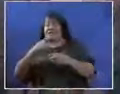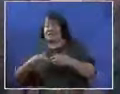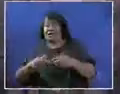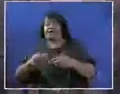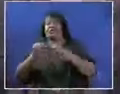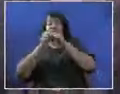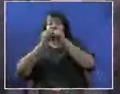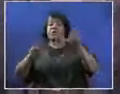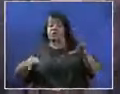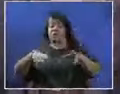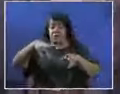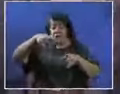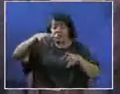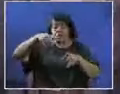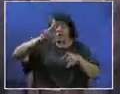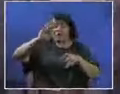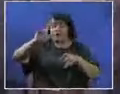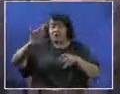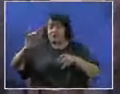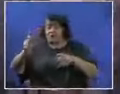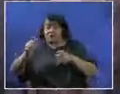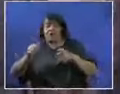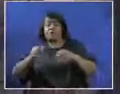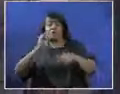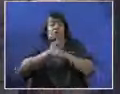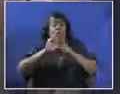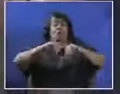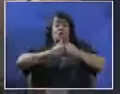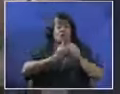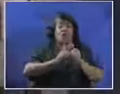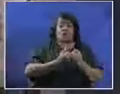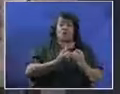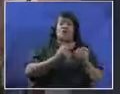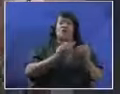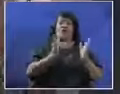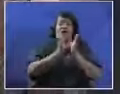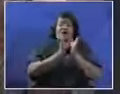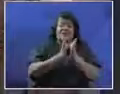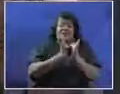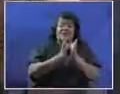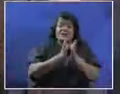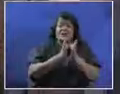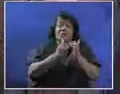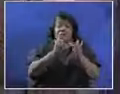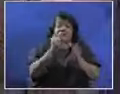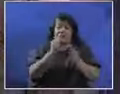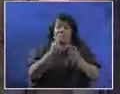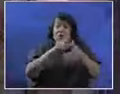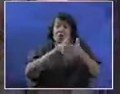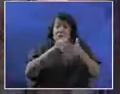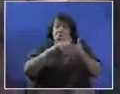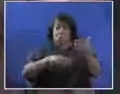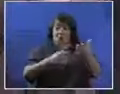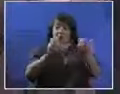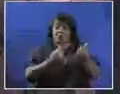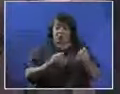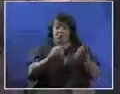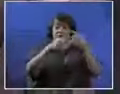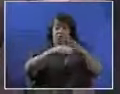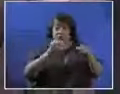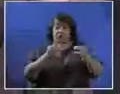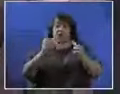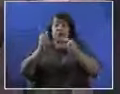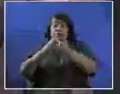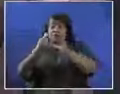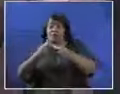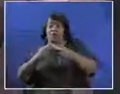all, you're going to have to take a little bit of what it is that you want that's coming out of it. And you first thing is